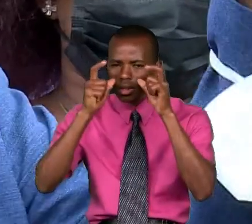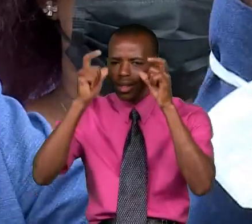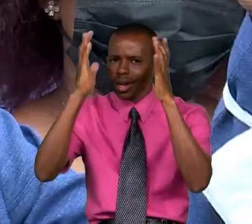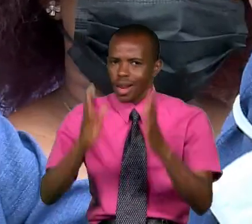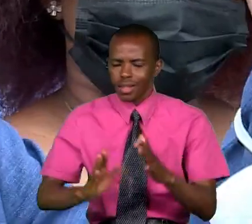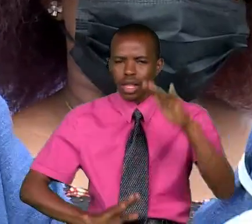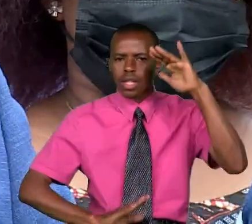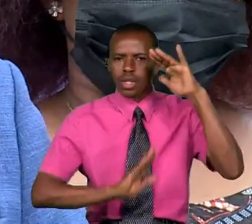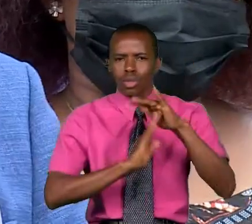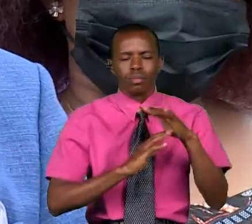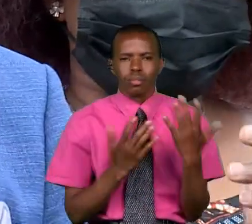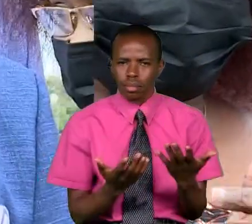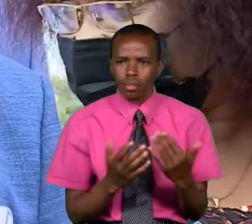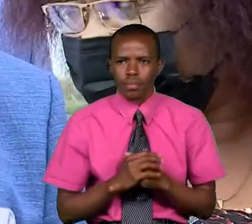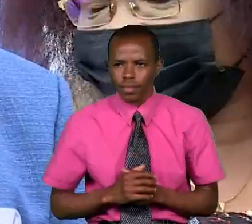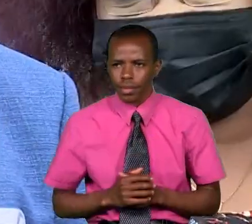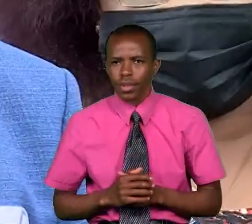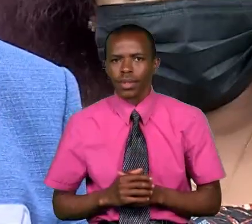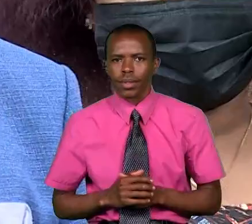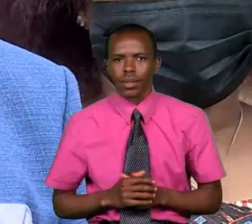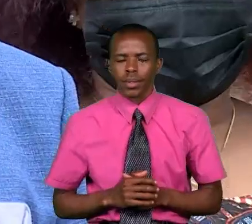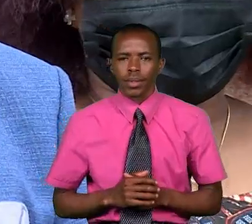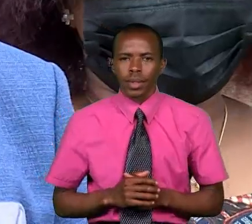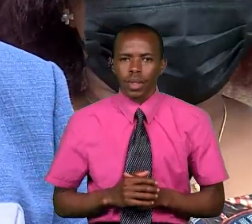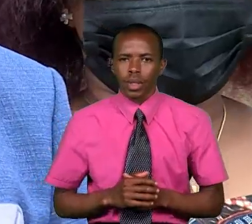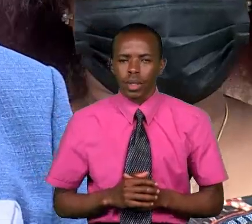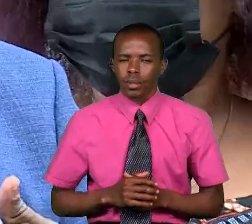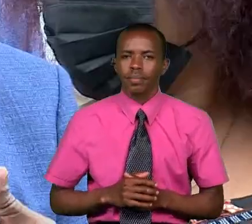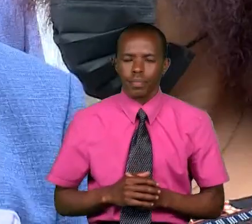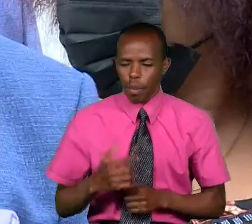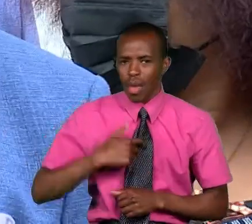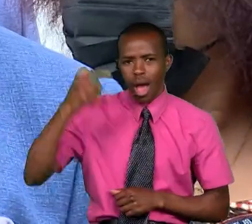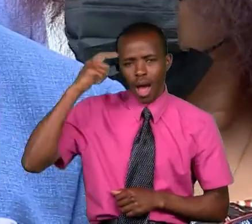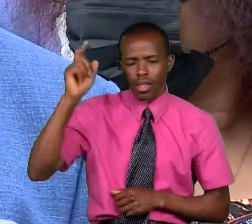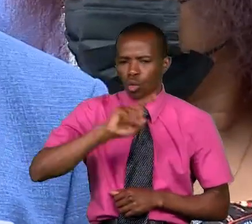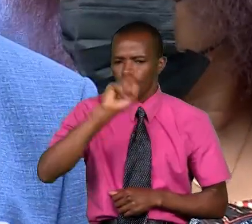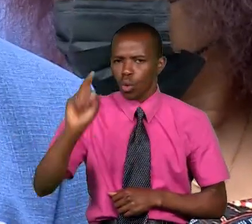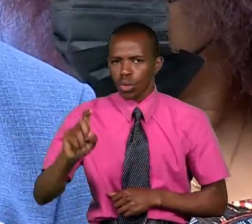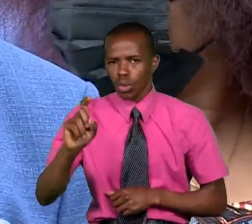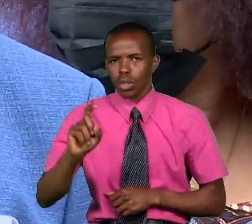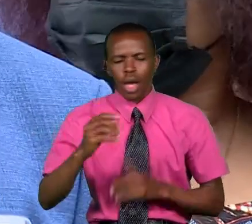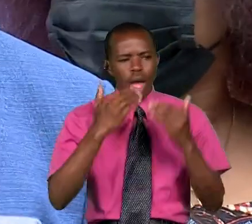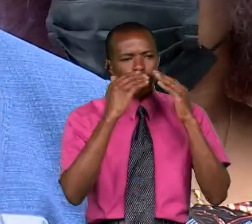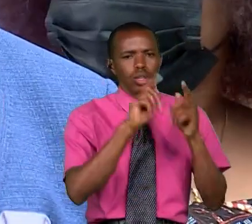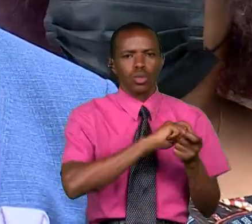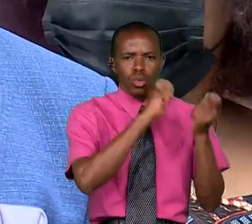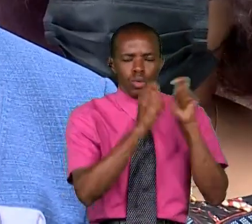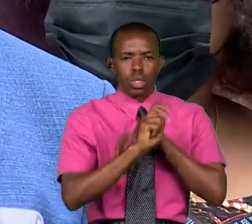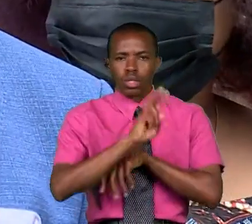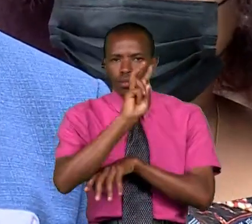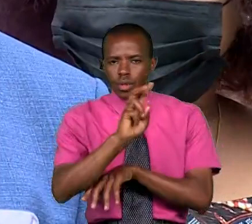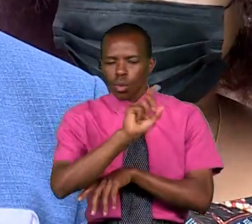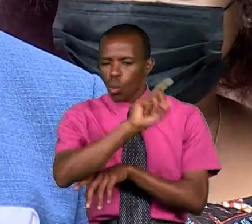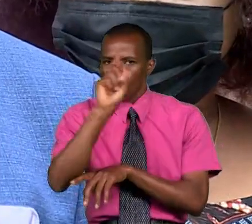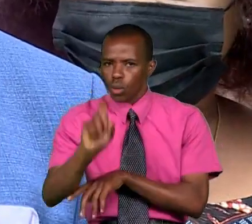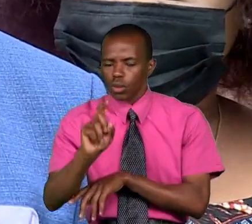top of the range sinners. At the end of the day, I think the bigger question, and I thank you, Switch TV, the bigger